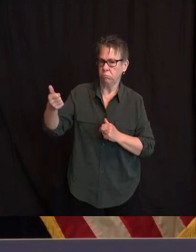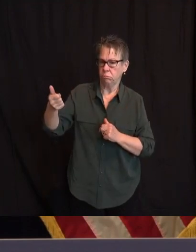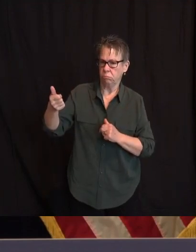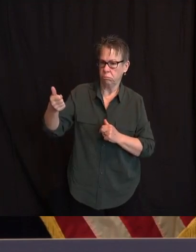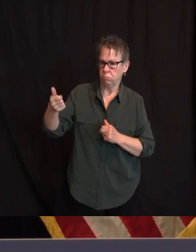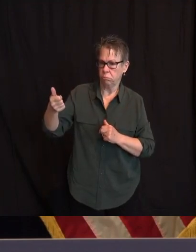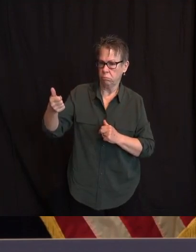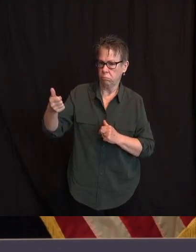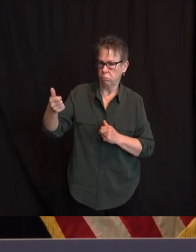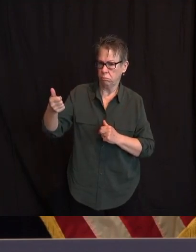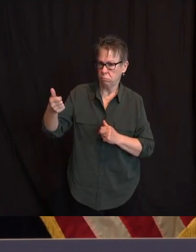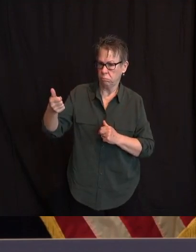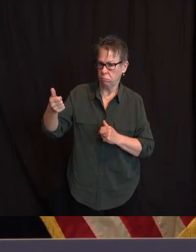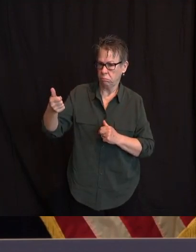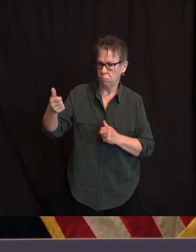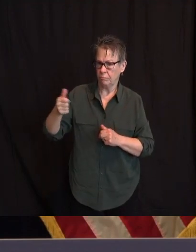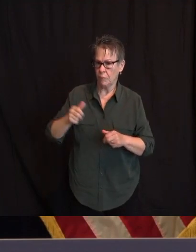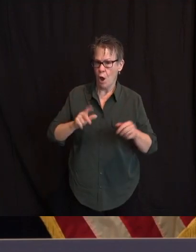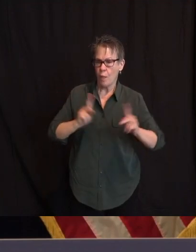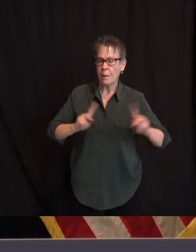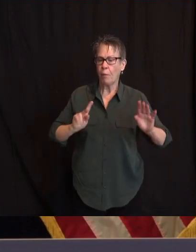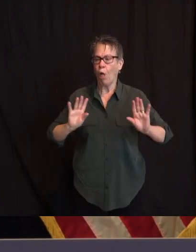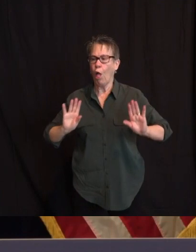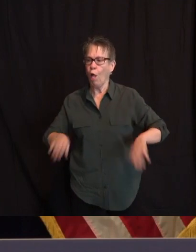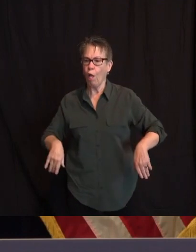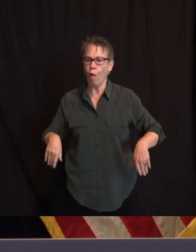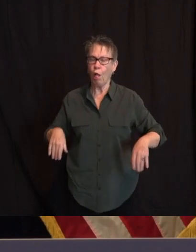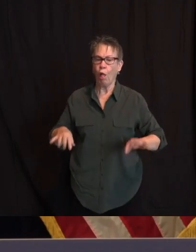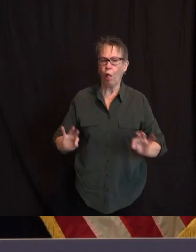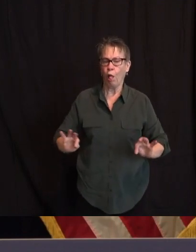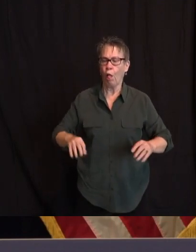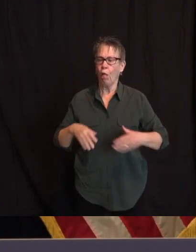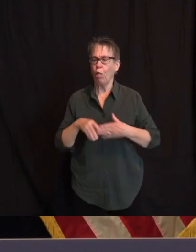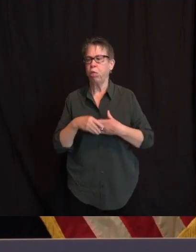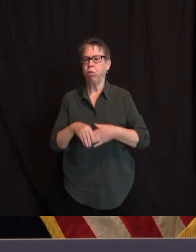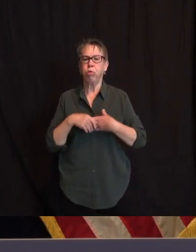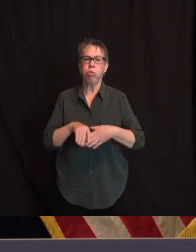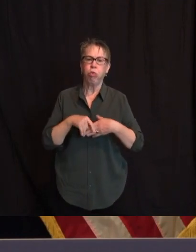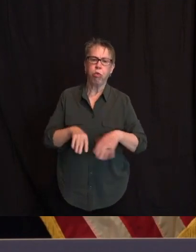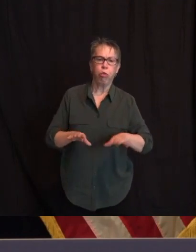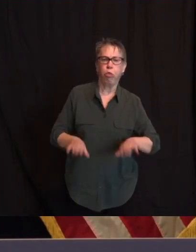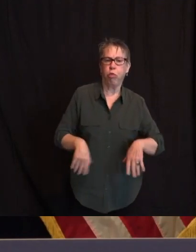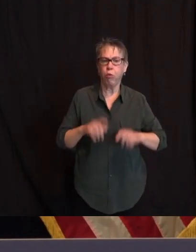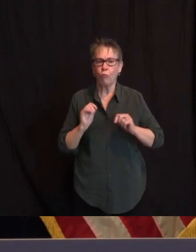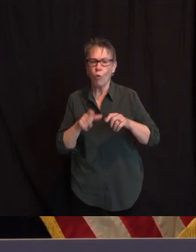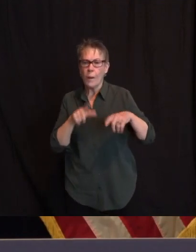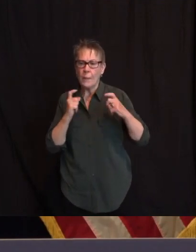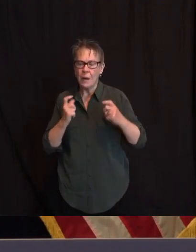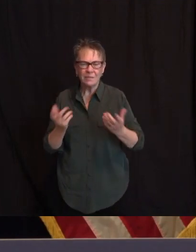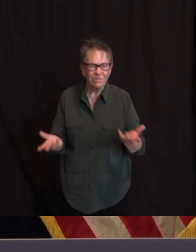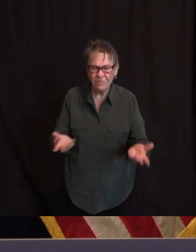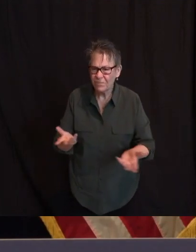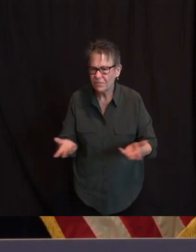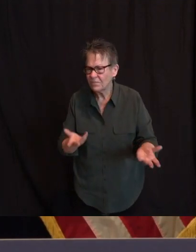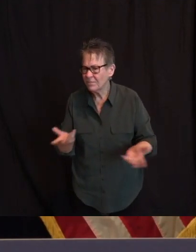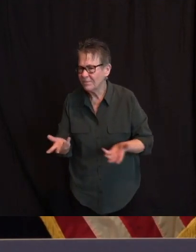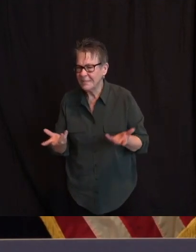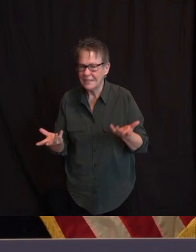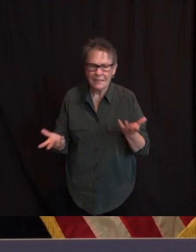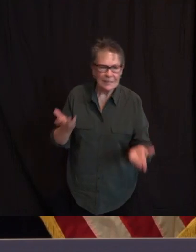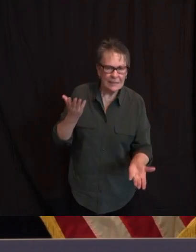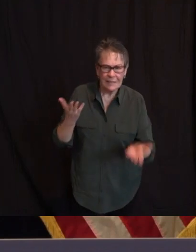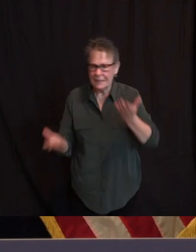but my view is we're at war right now, and you do things that are not popular. Non-essential construction, I can't tell how many incomings